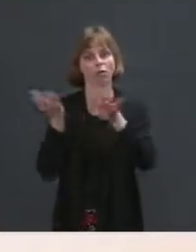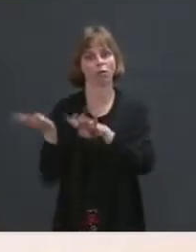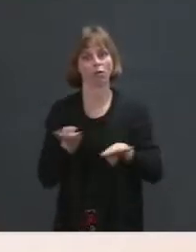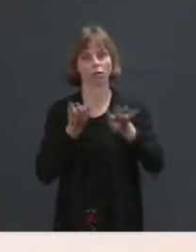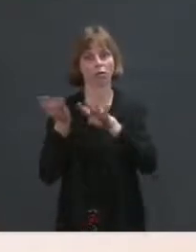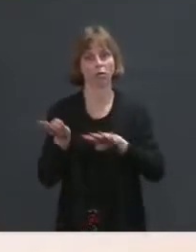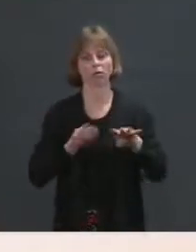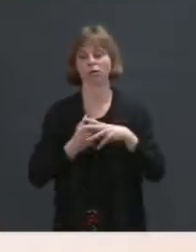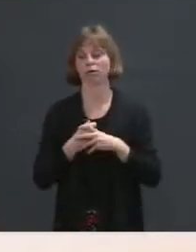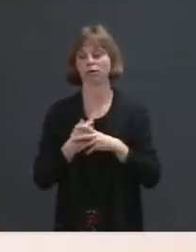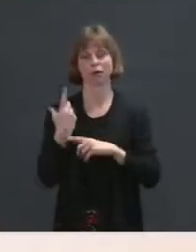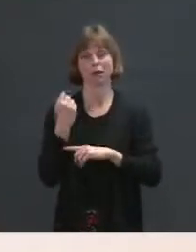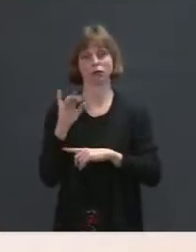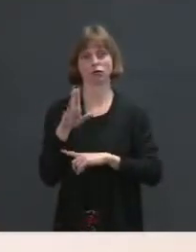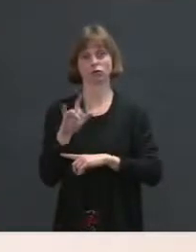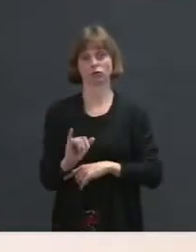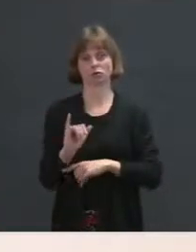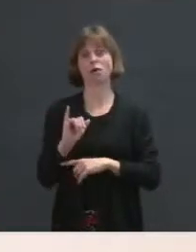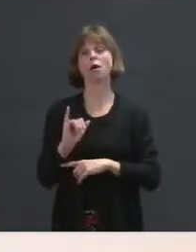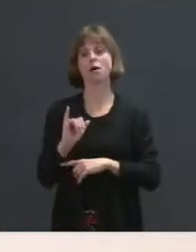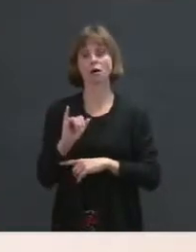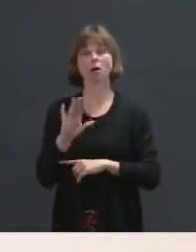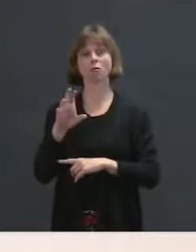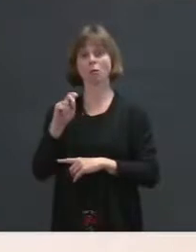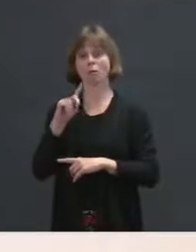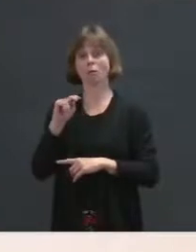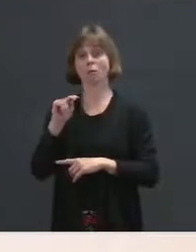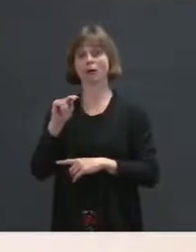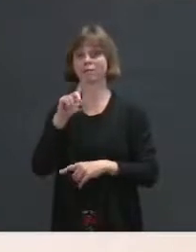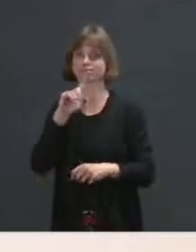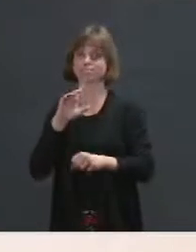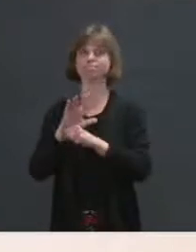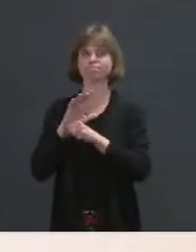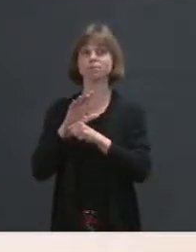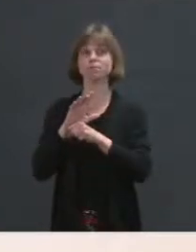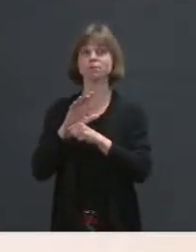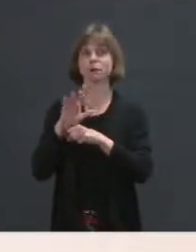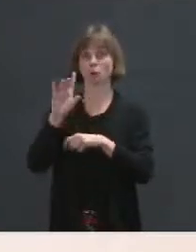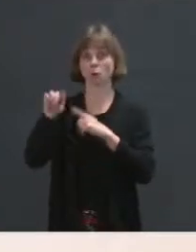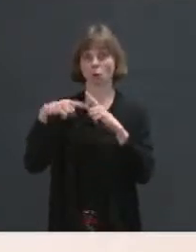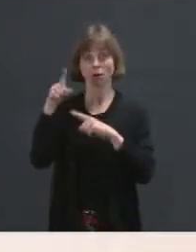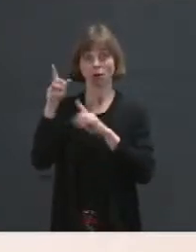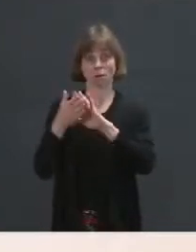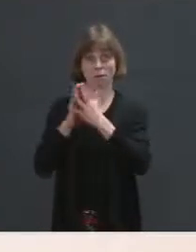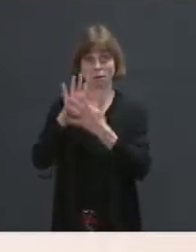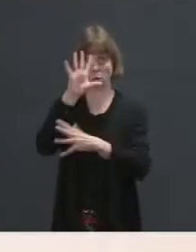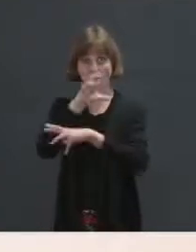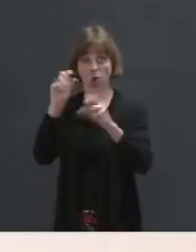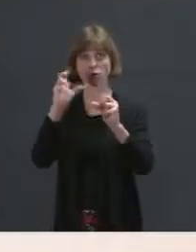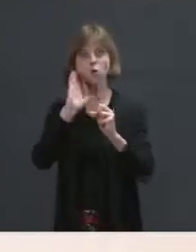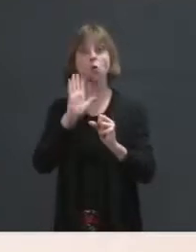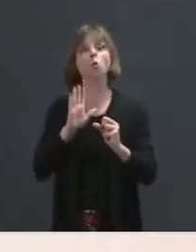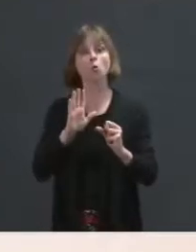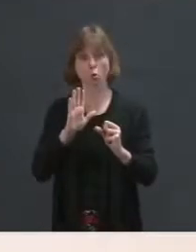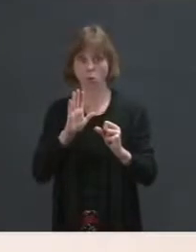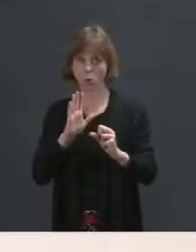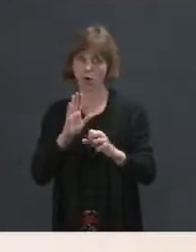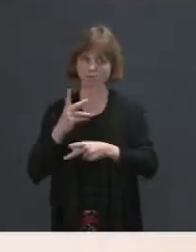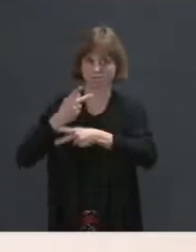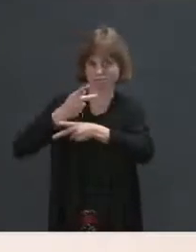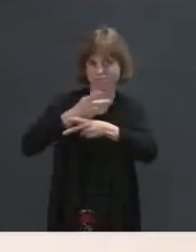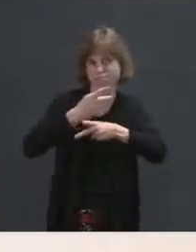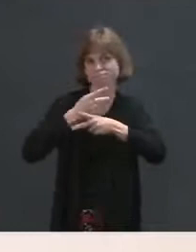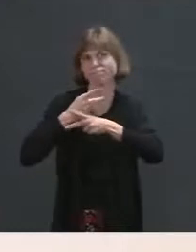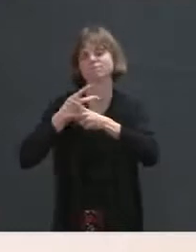Biden committed that as president, he would direct his administration to take a comprehensive approach to securing America's supply chains.